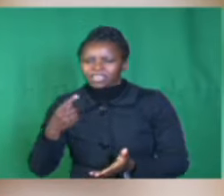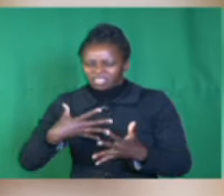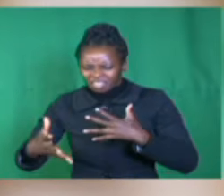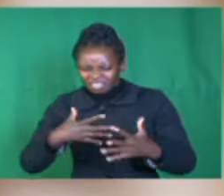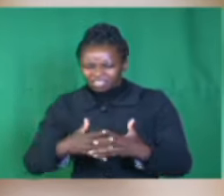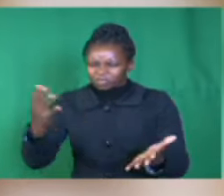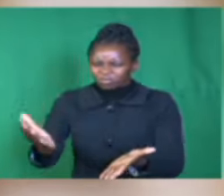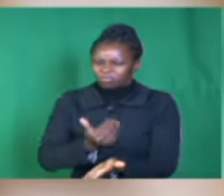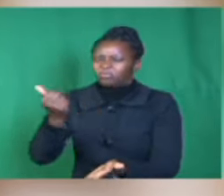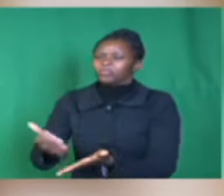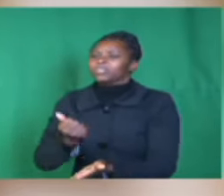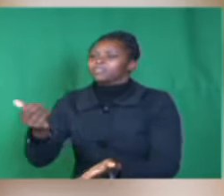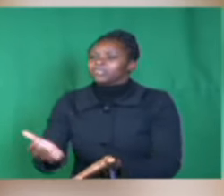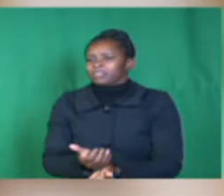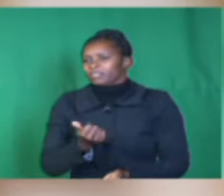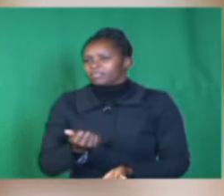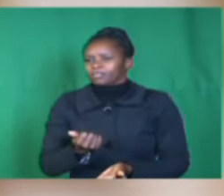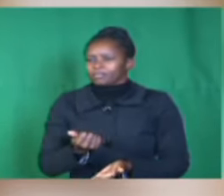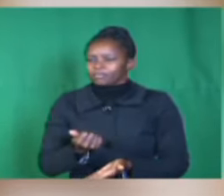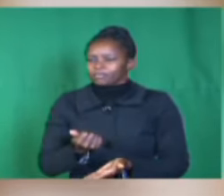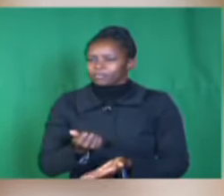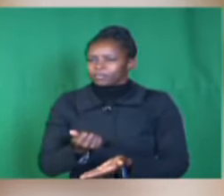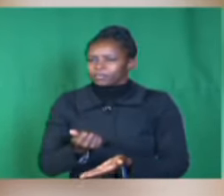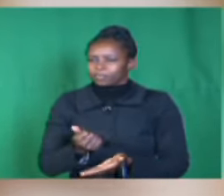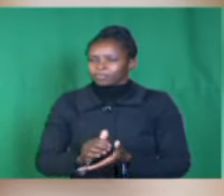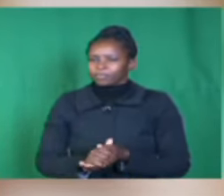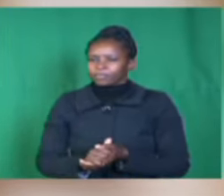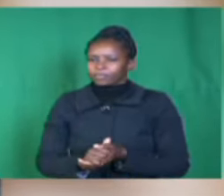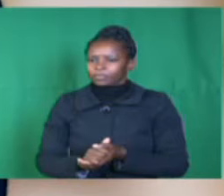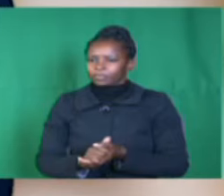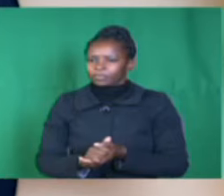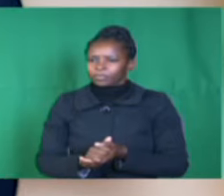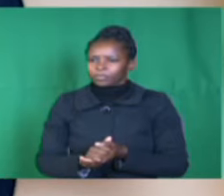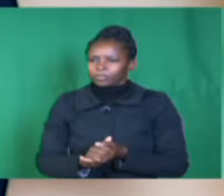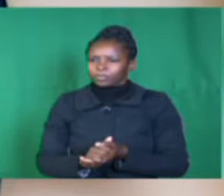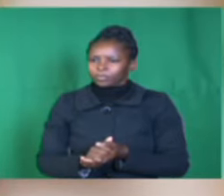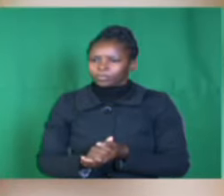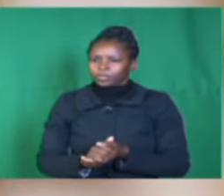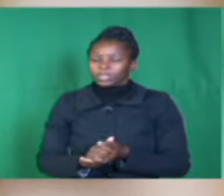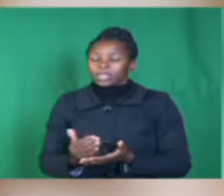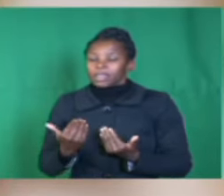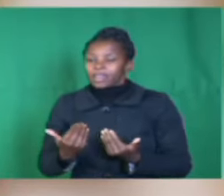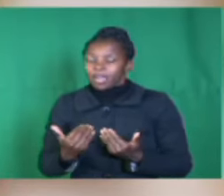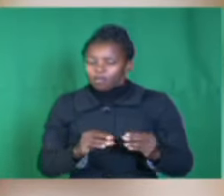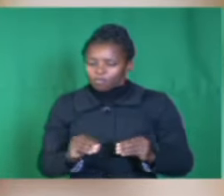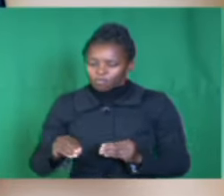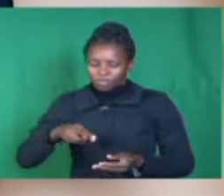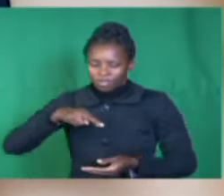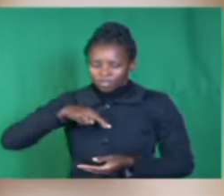minerals. It wouldn't cost them that much. Religious and cultural